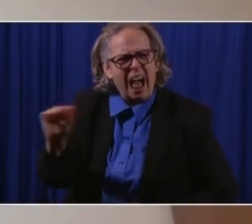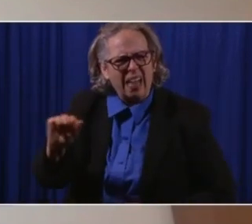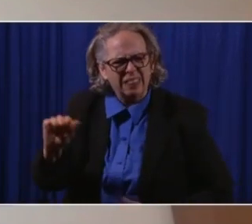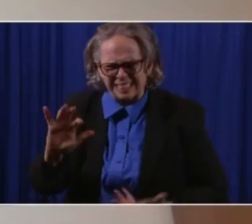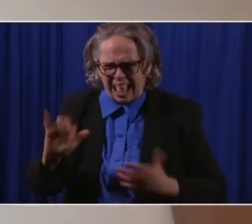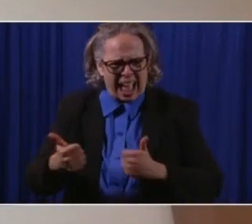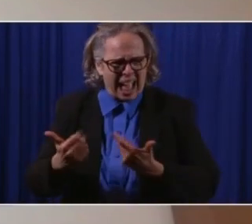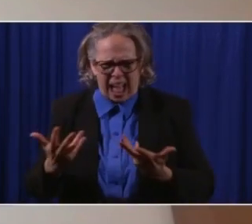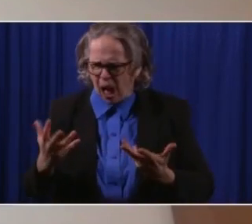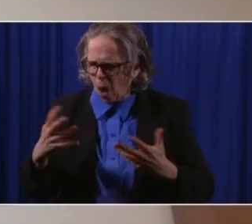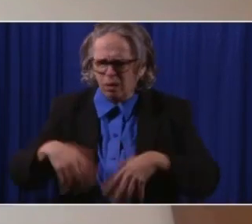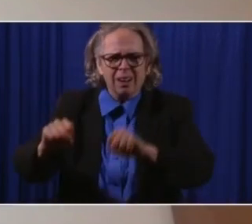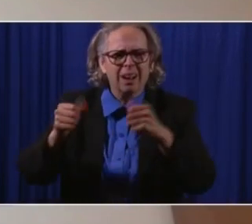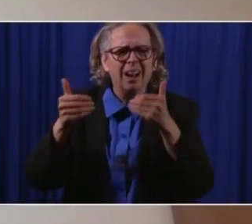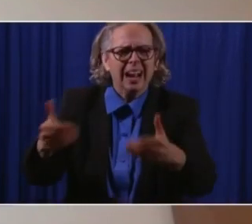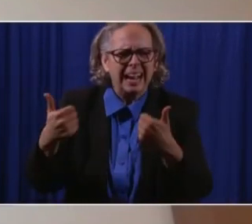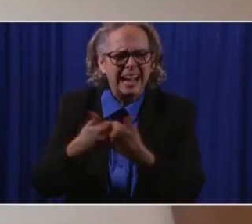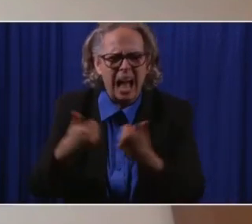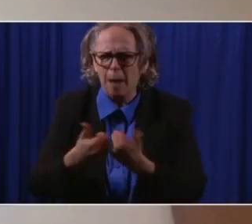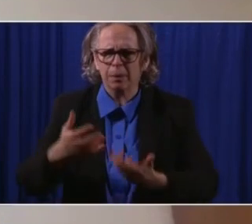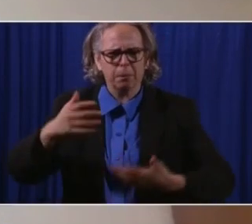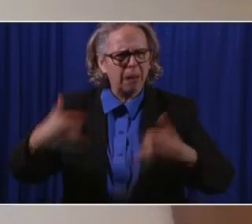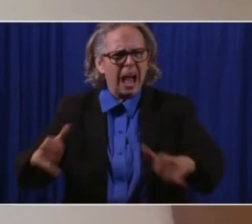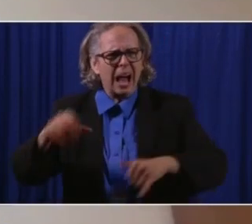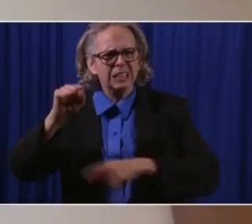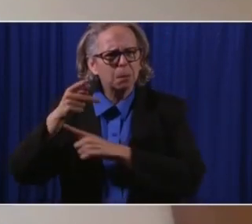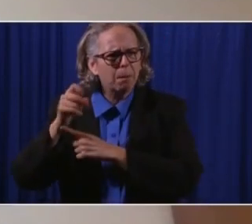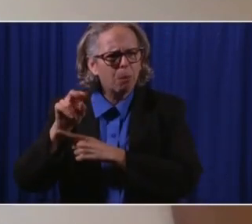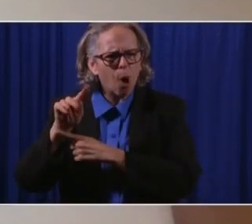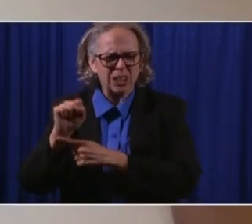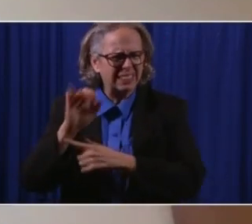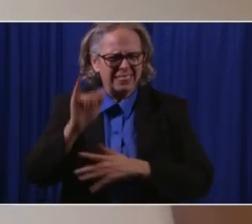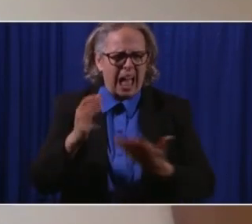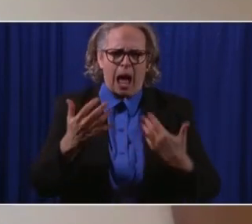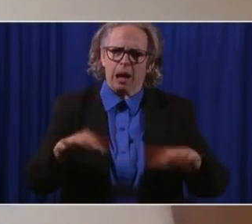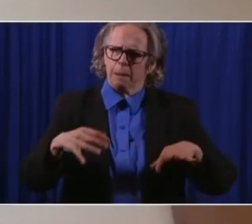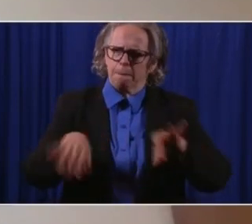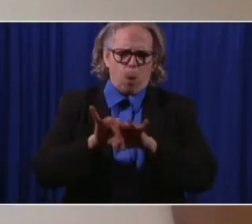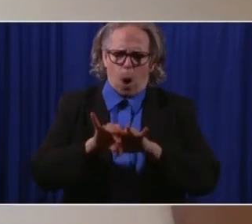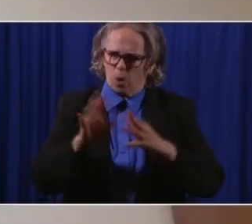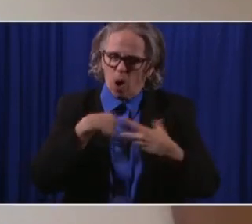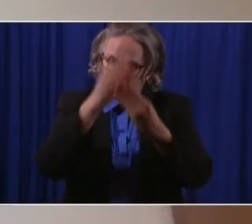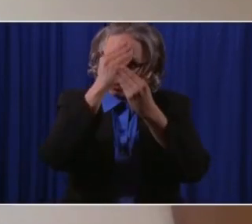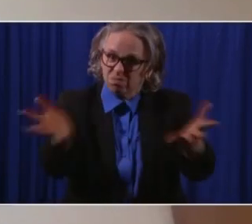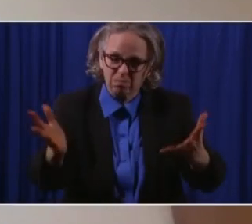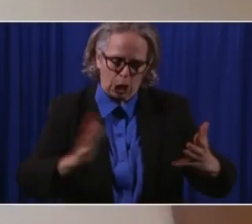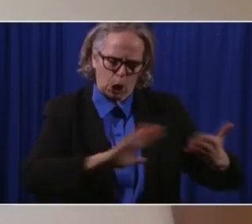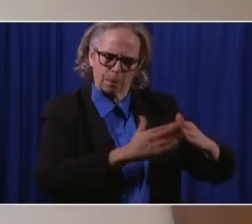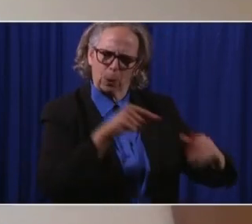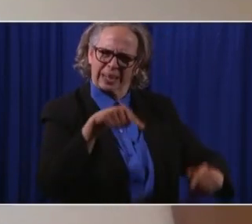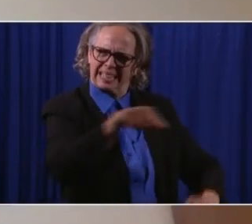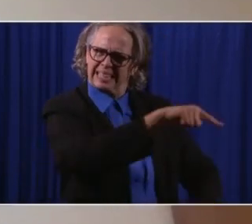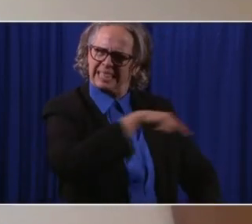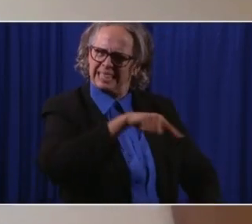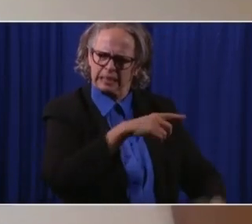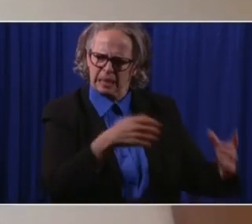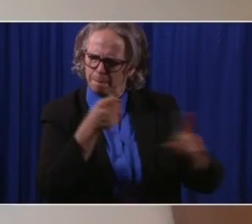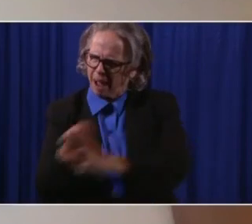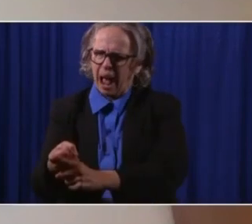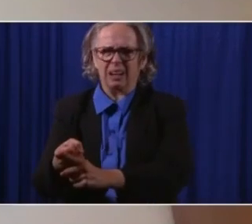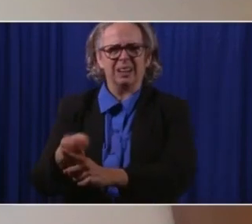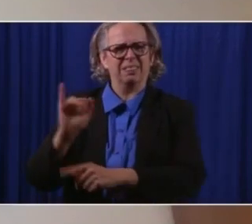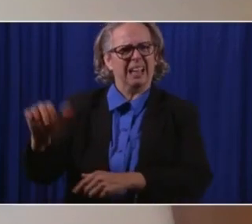sport and organized sport. So I think that is probably first and foremost the most important thing. And I think the second thing we've known, and